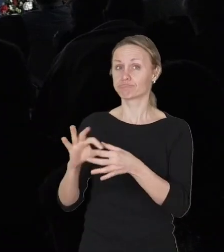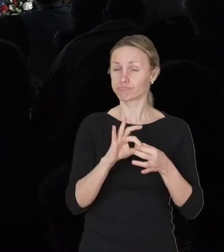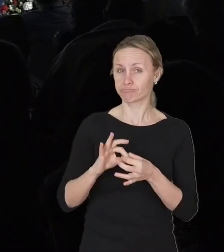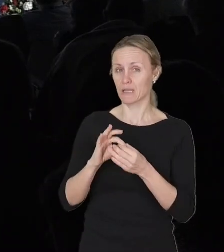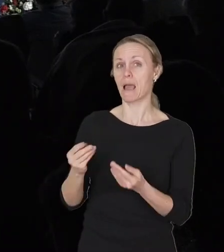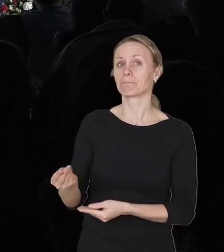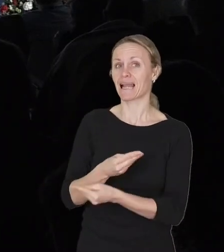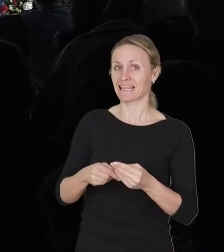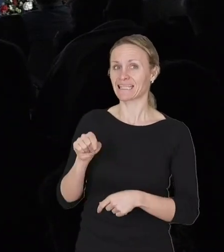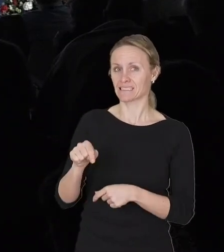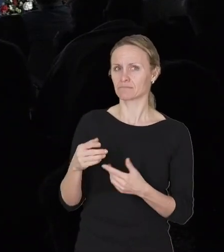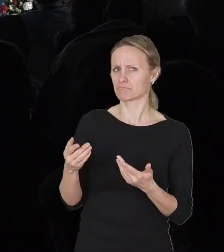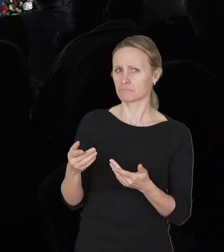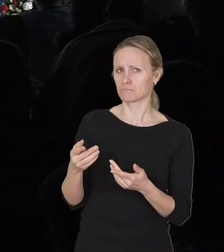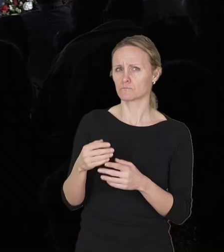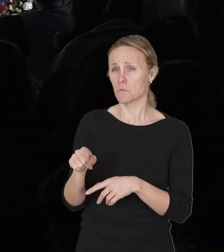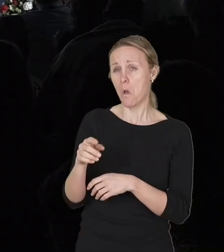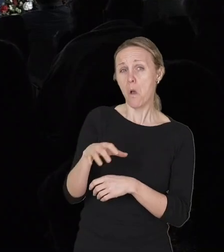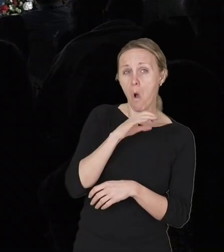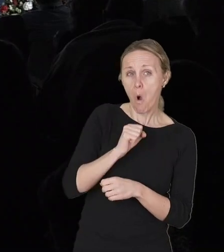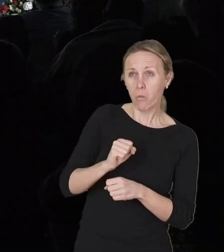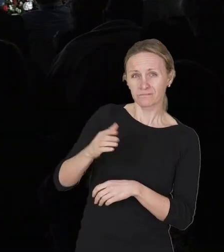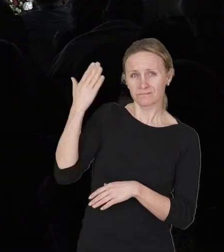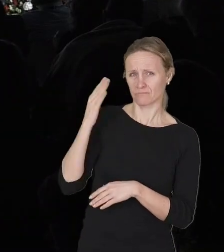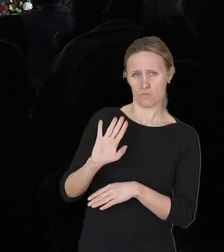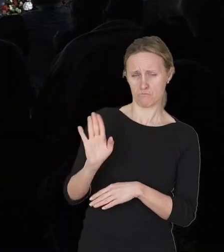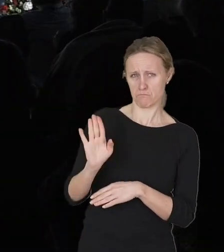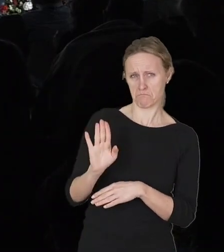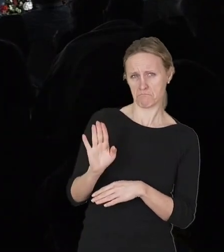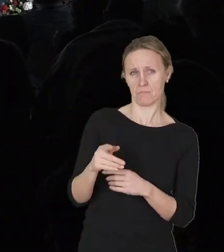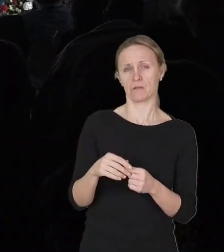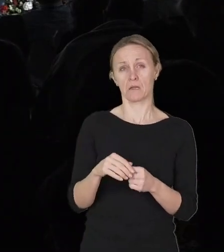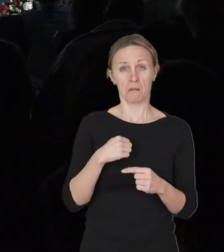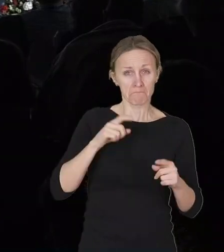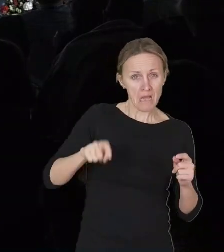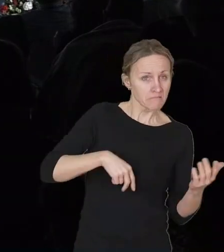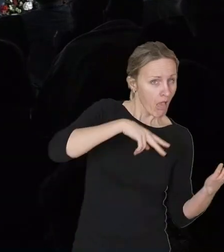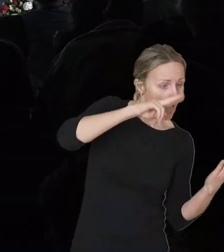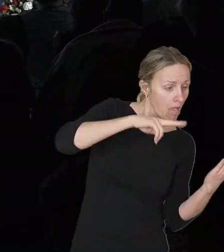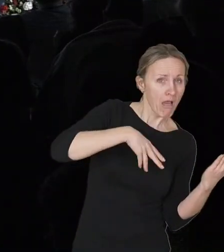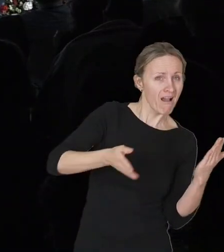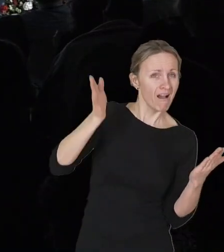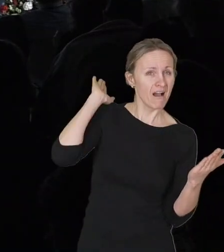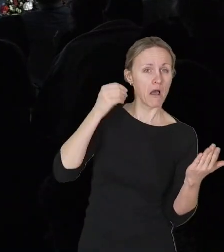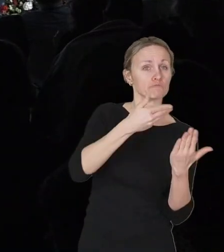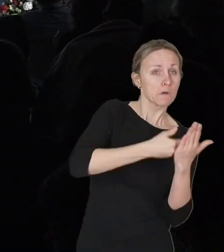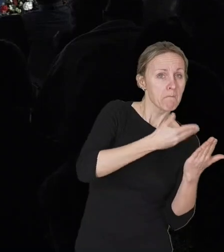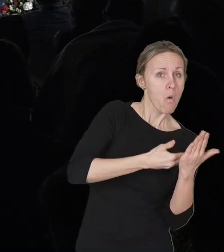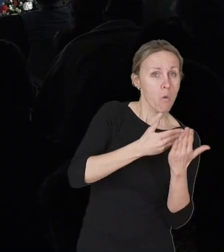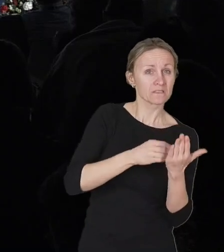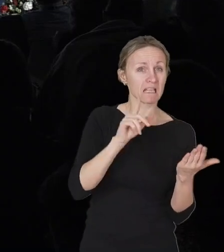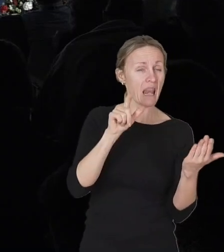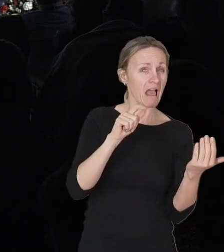to understand how far we are today. Even though the concept started many years ago, we were able to introduce it in